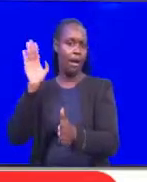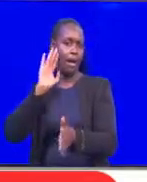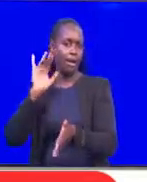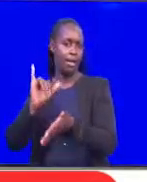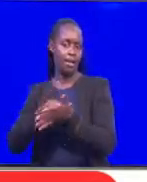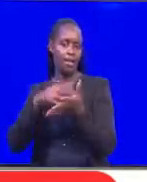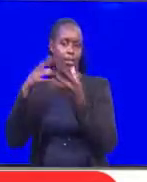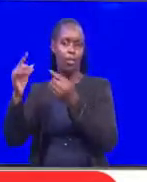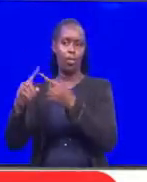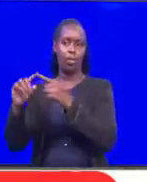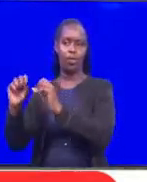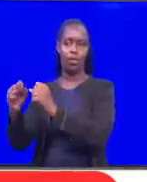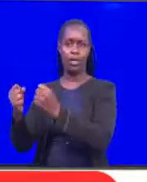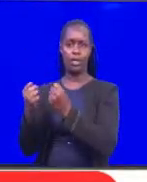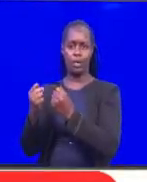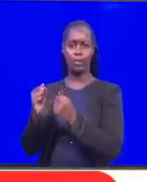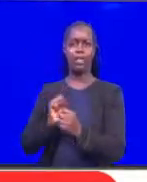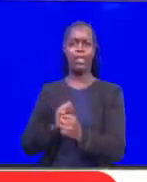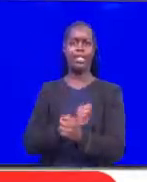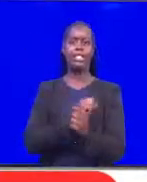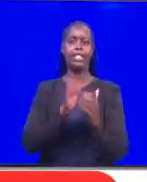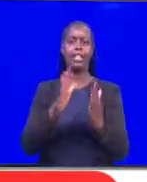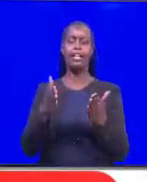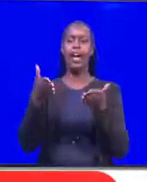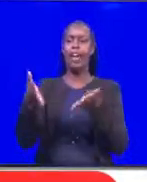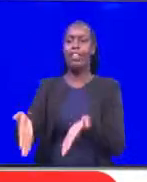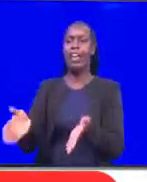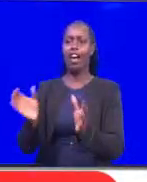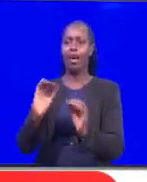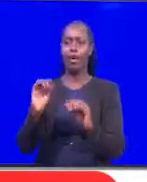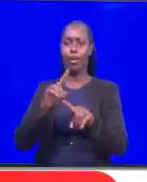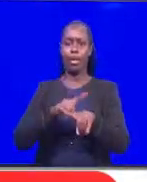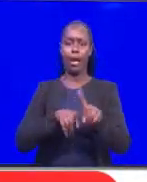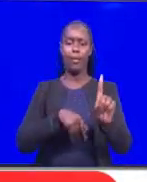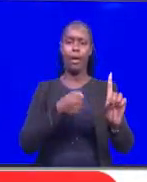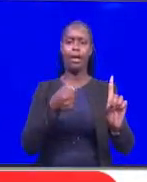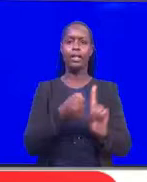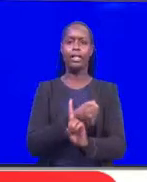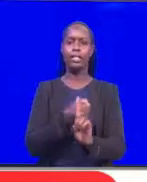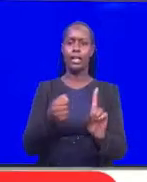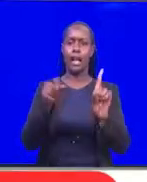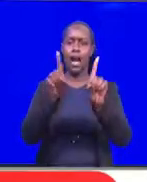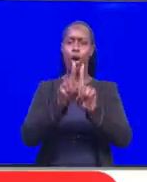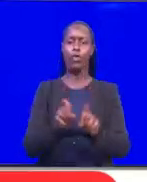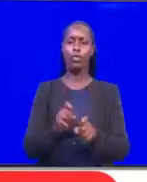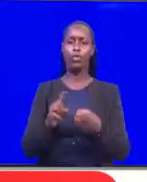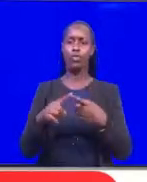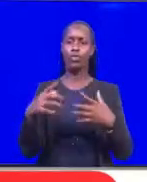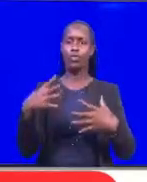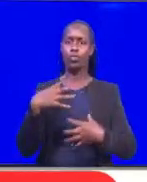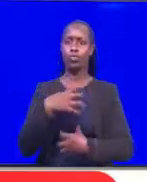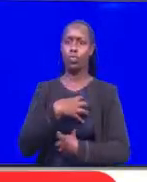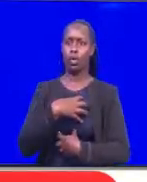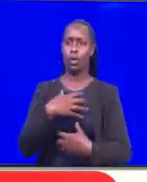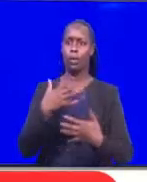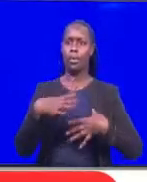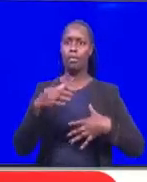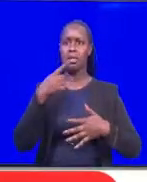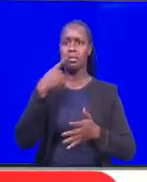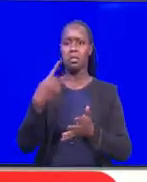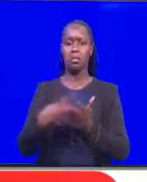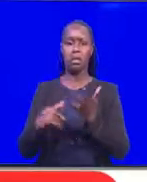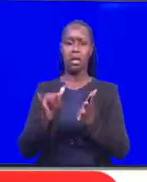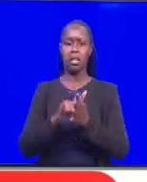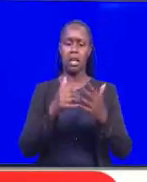rescue. Senator Omtatah was not present at the time of the attack, expressed shock, and condemned the perpetrators' actions. He clarified that he had